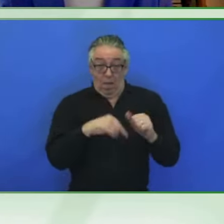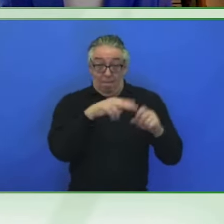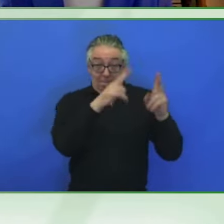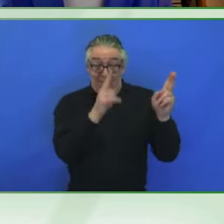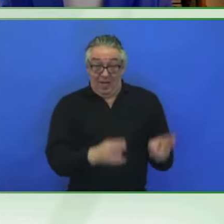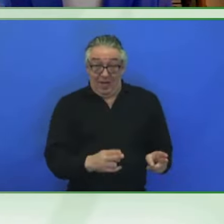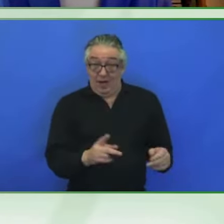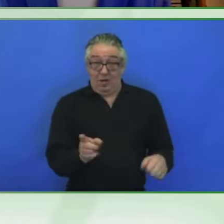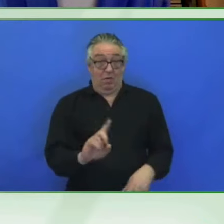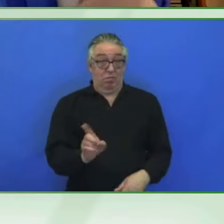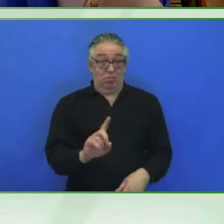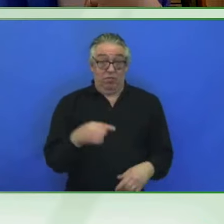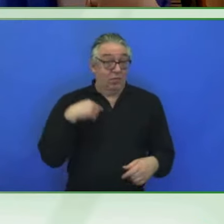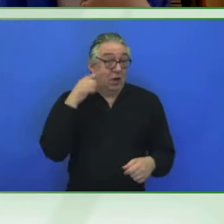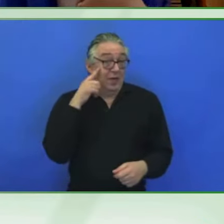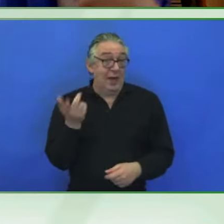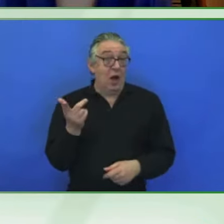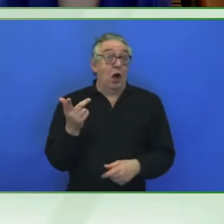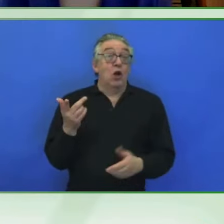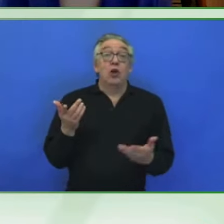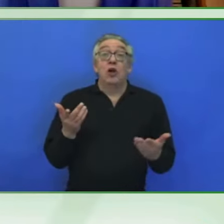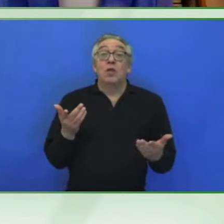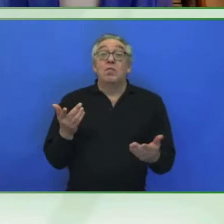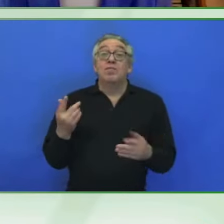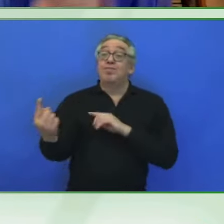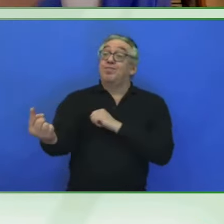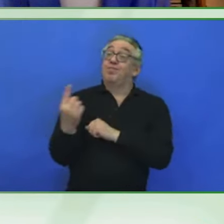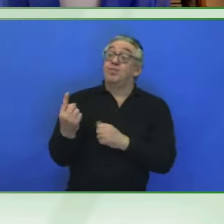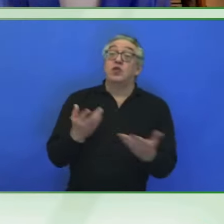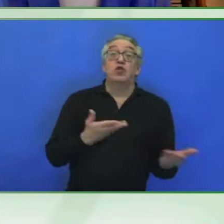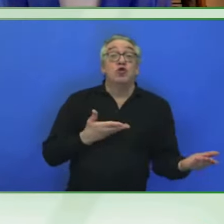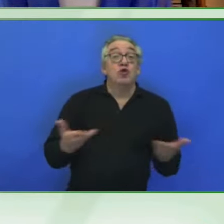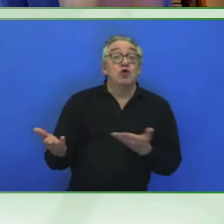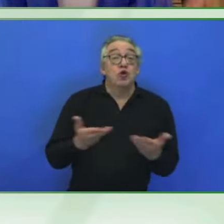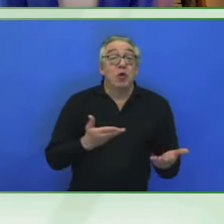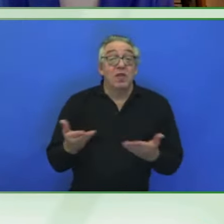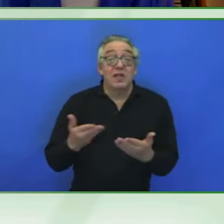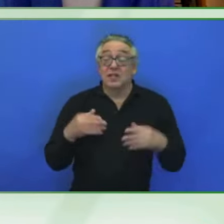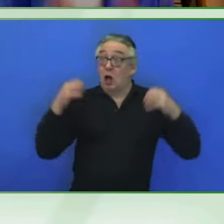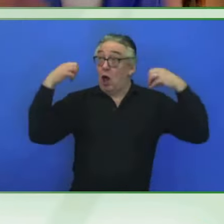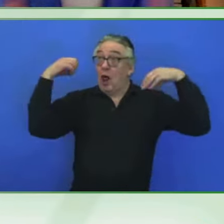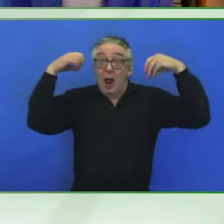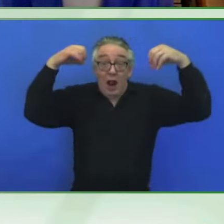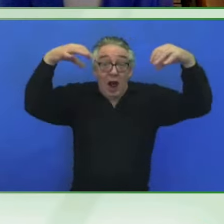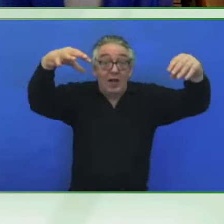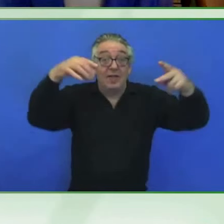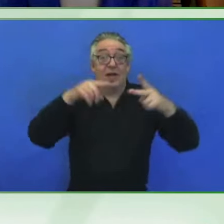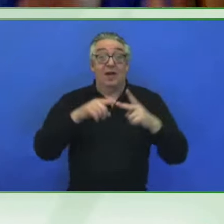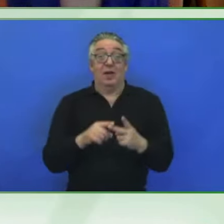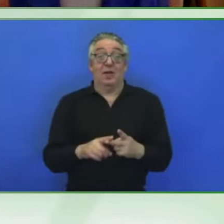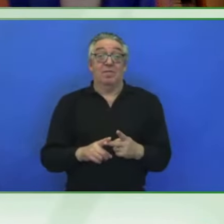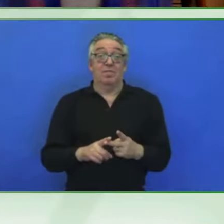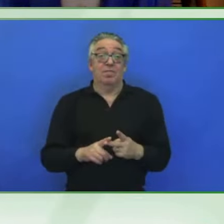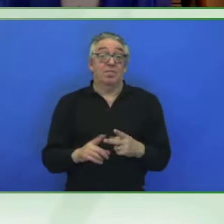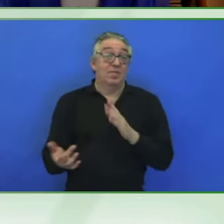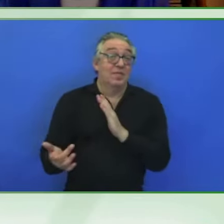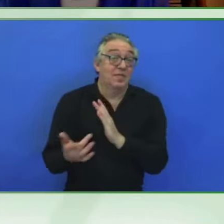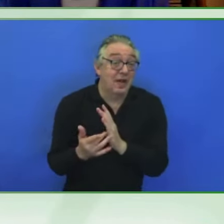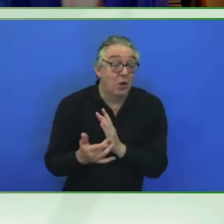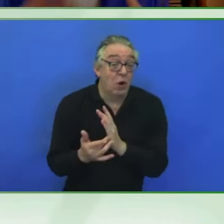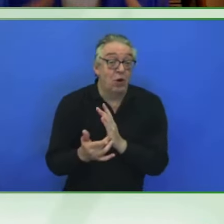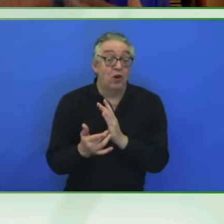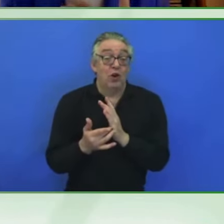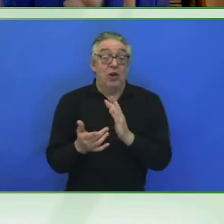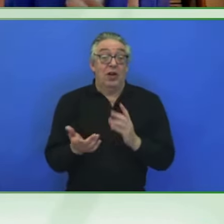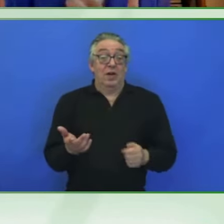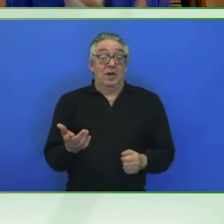about lighting, it can be about technology, about apps, a previous speaker talked about how it'd be really helpful to